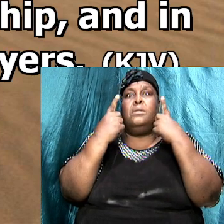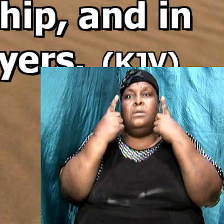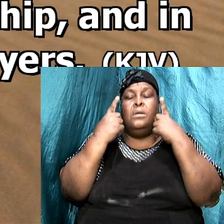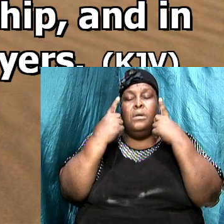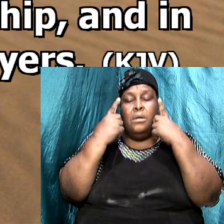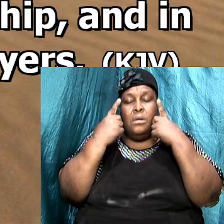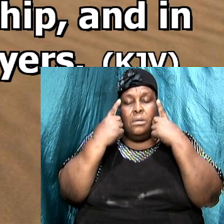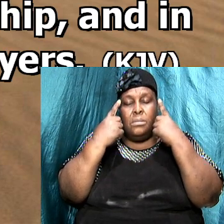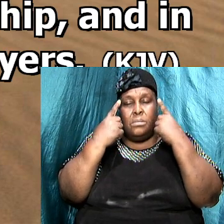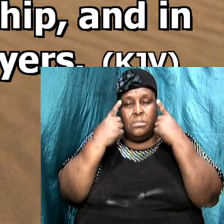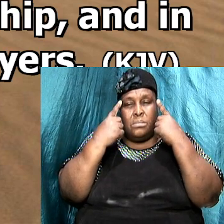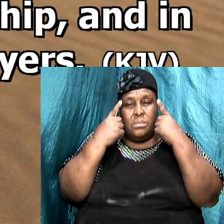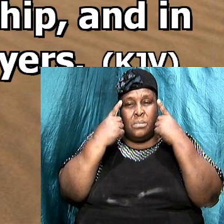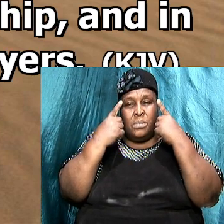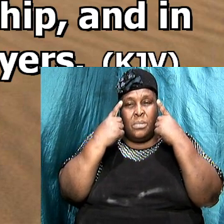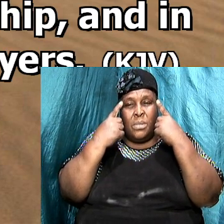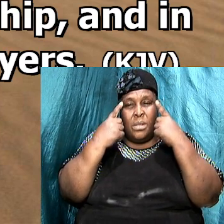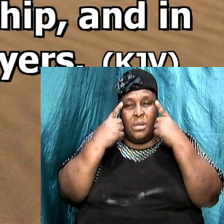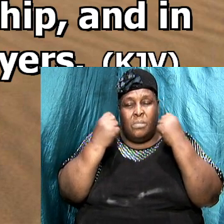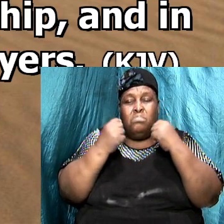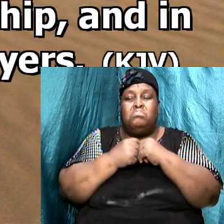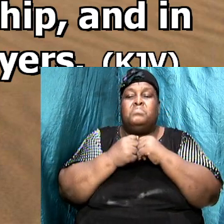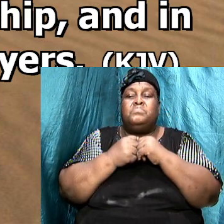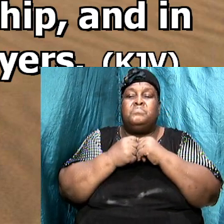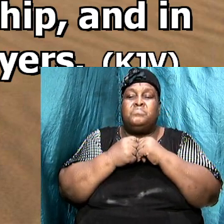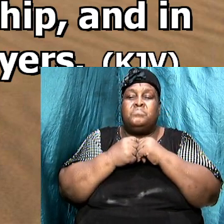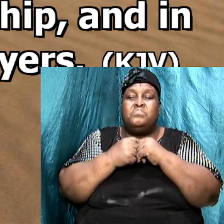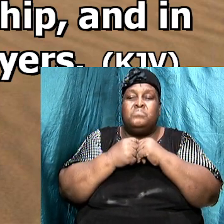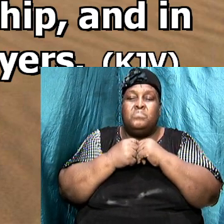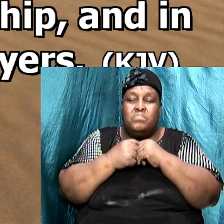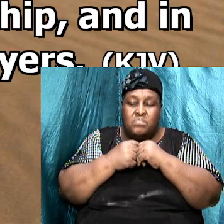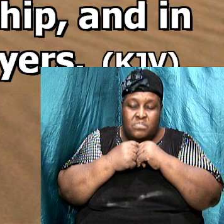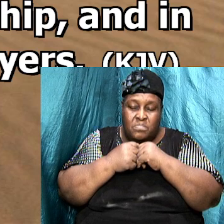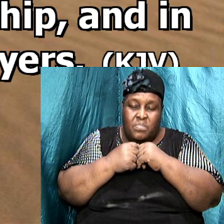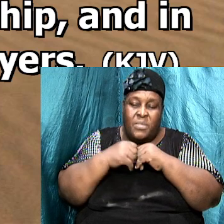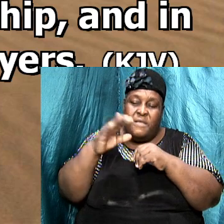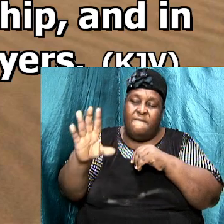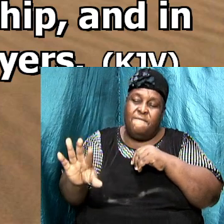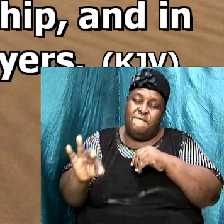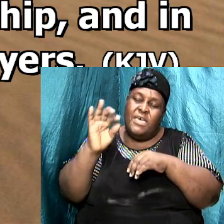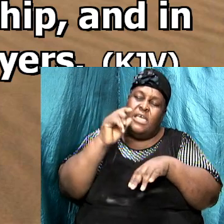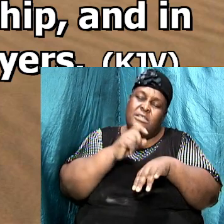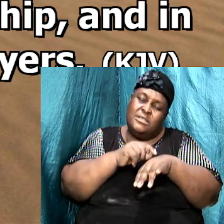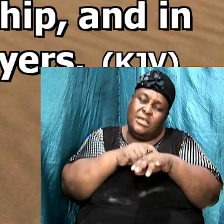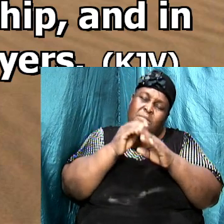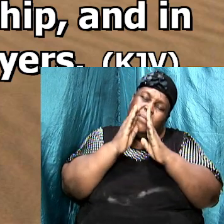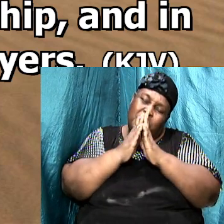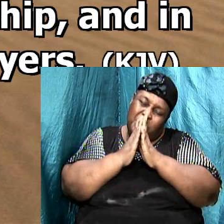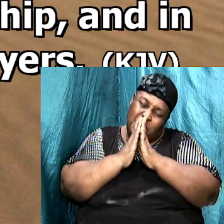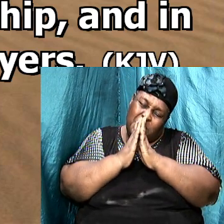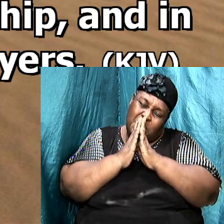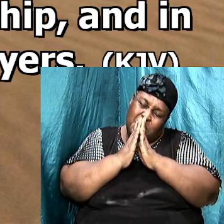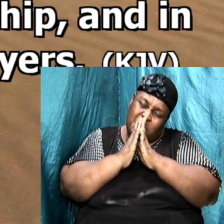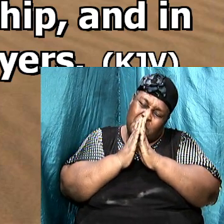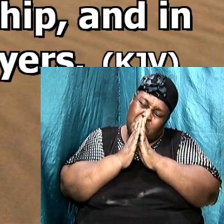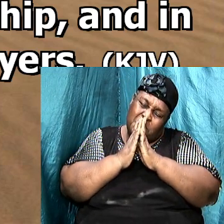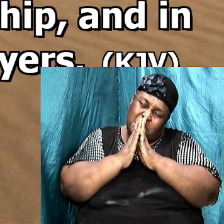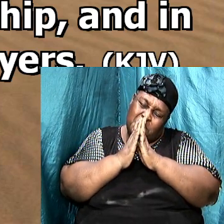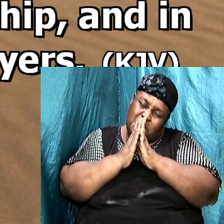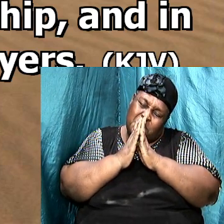We better get up out of the sleep and slumber and find time to pray.